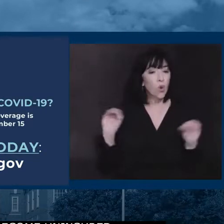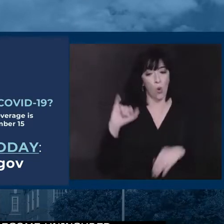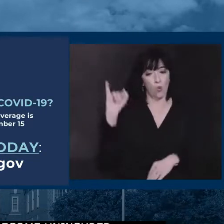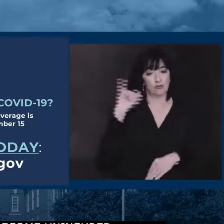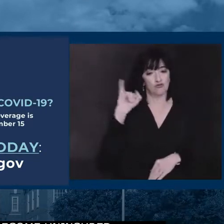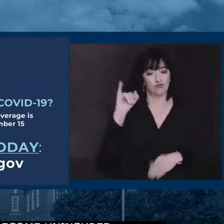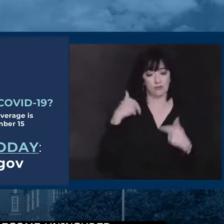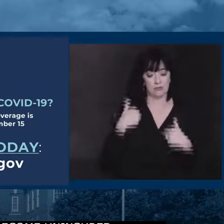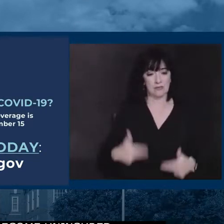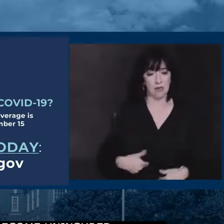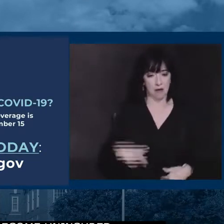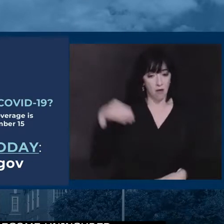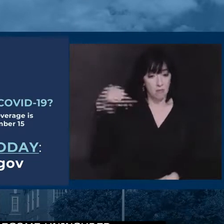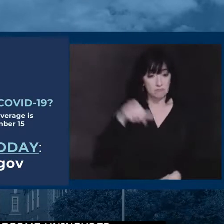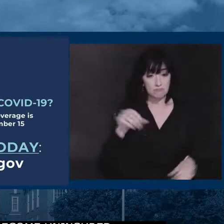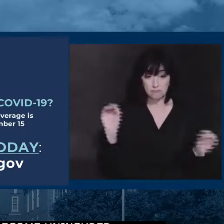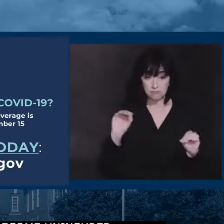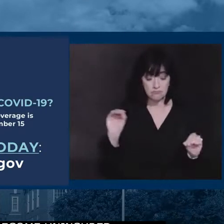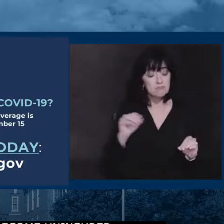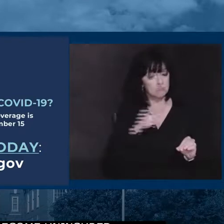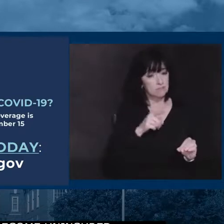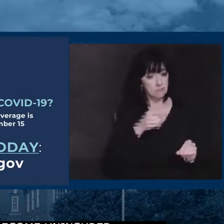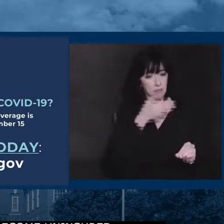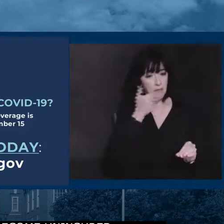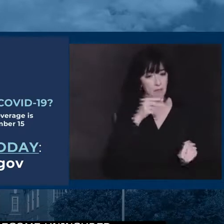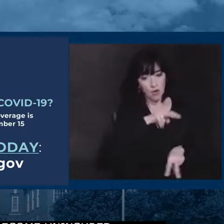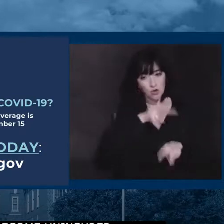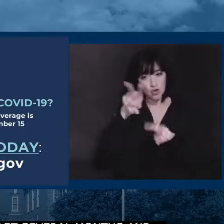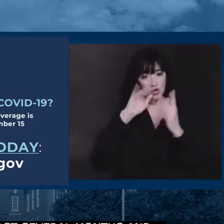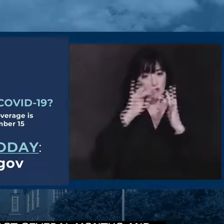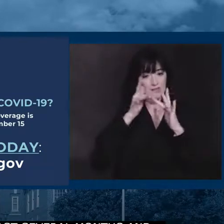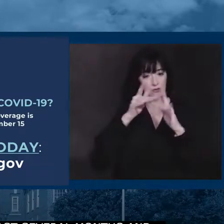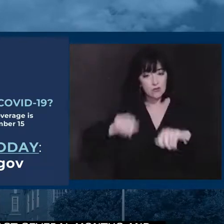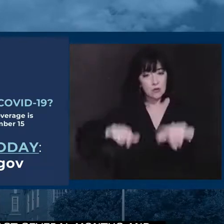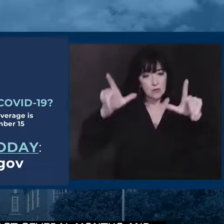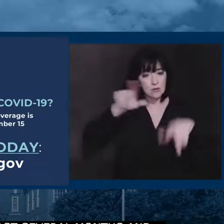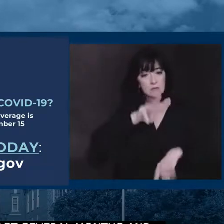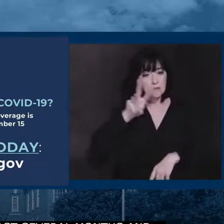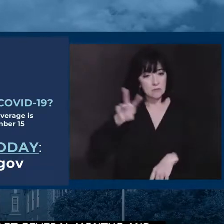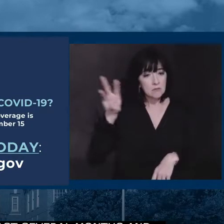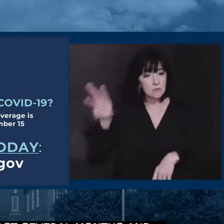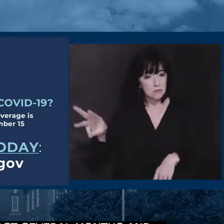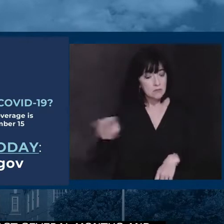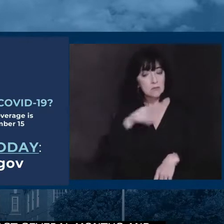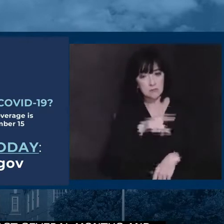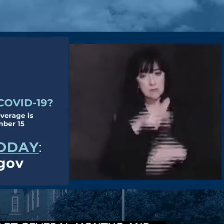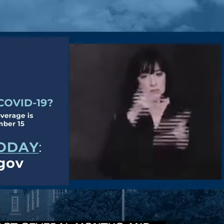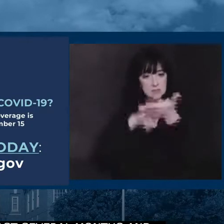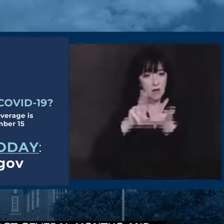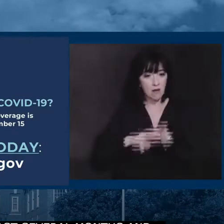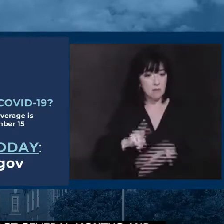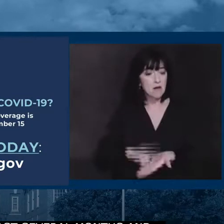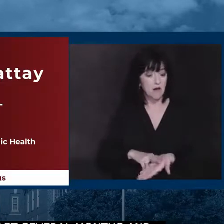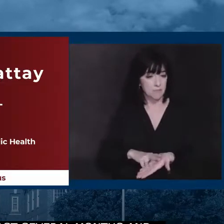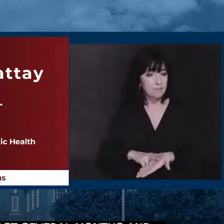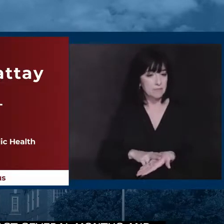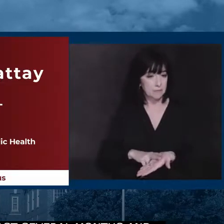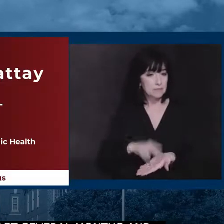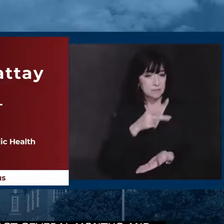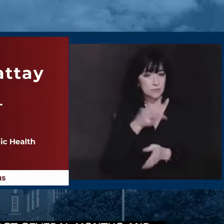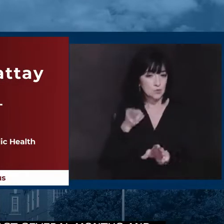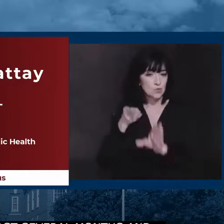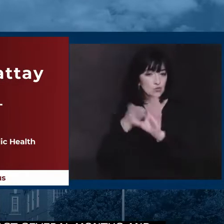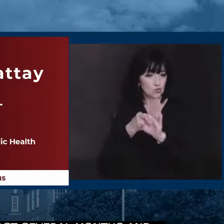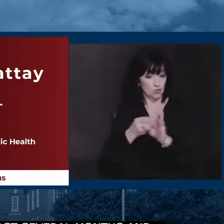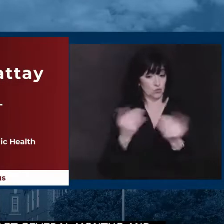on healthcare.gov through the Affordable Care Act policies that are available. We have Dr. Karyl Rattay with